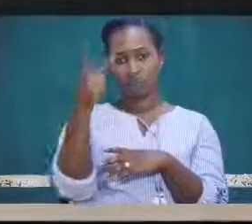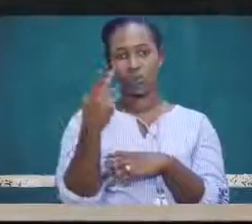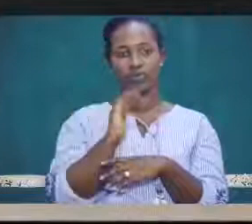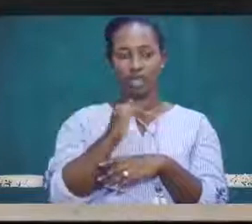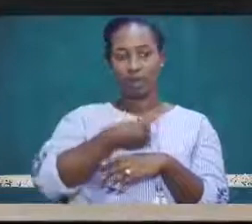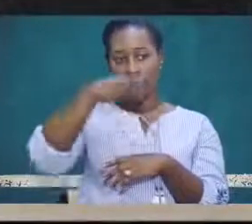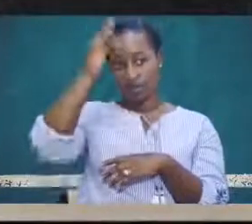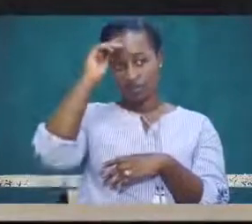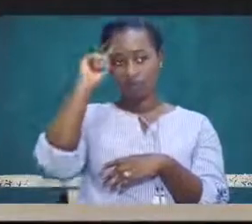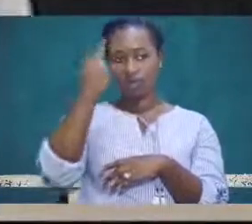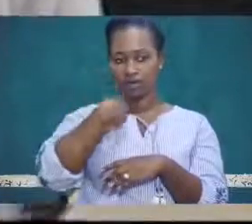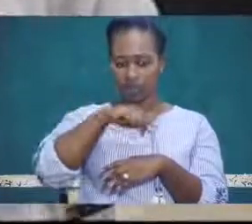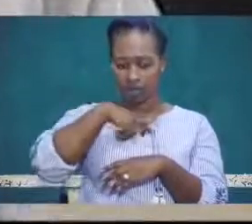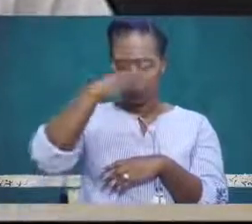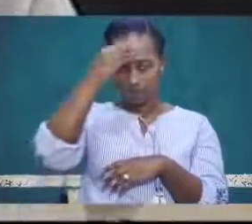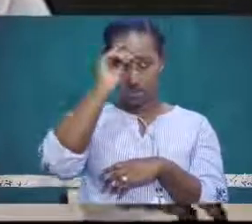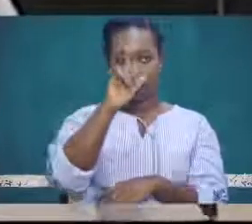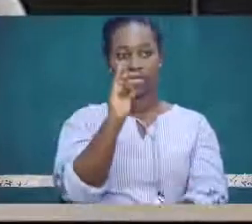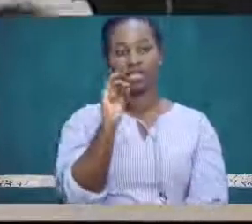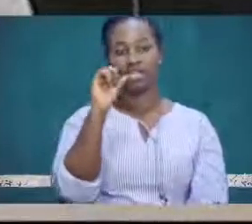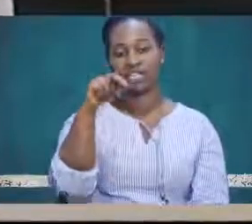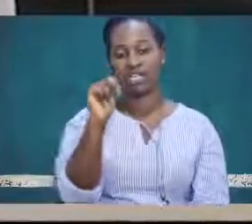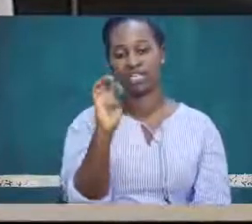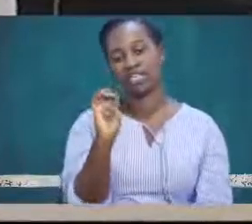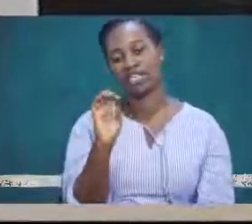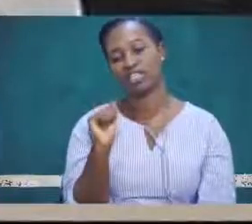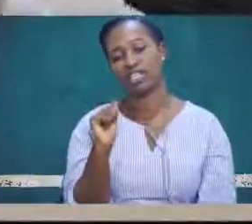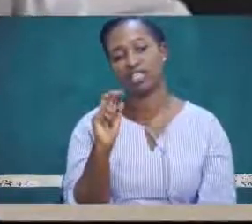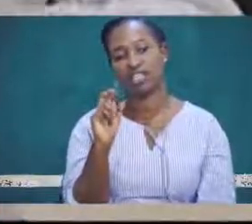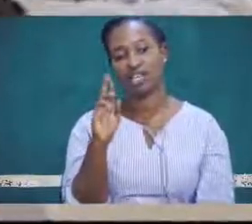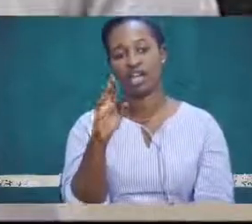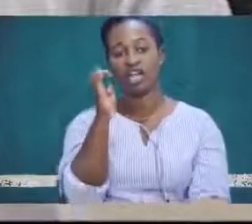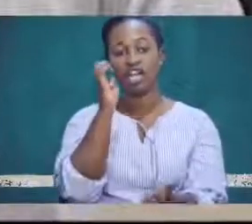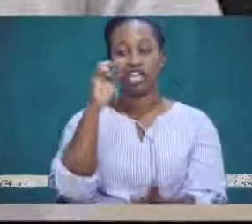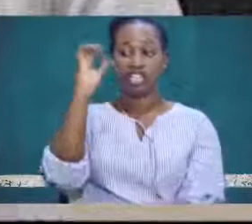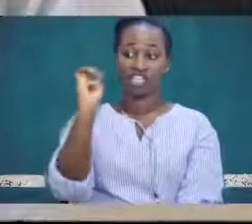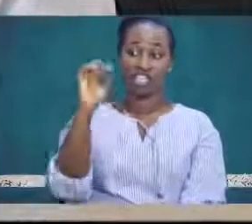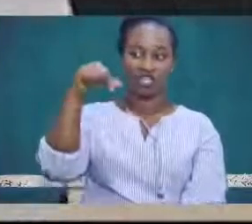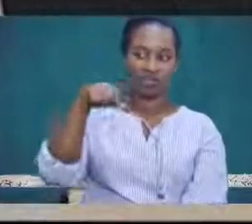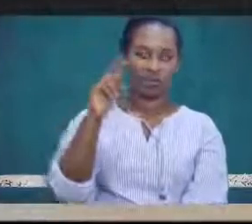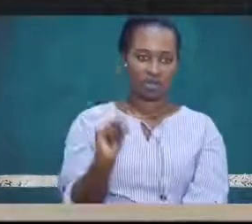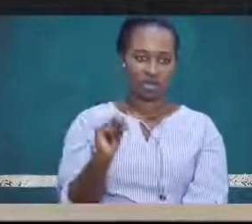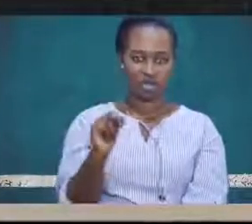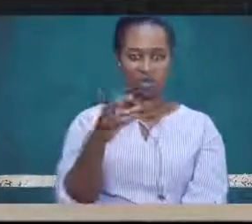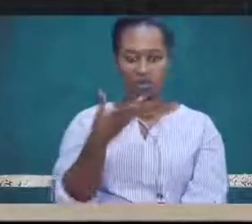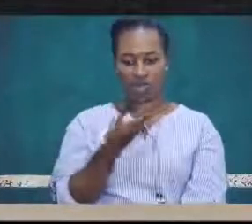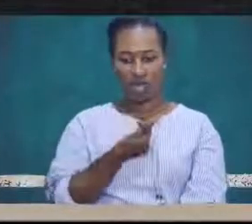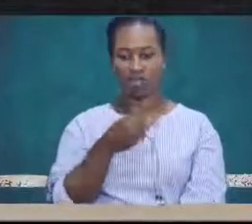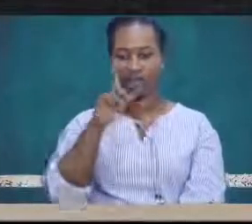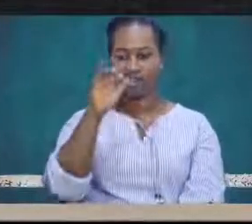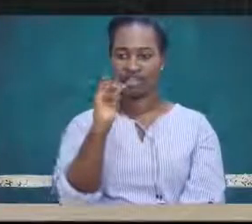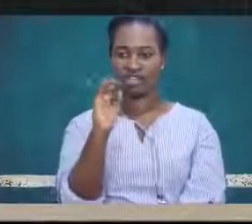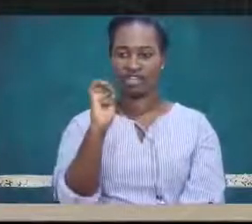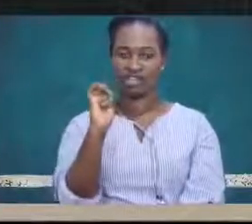about a linear equation. We said the linear equation, in economics, we have linear equations that show relationship